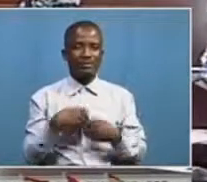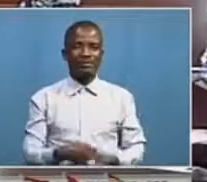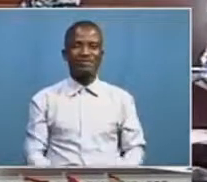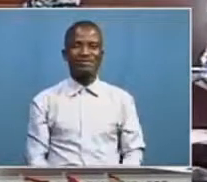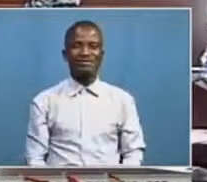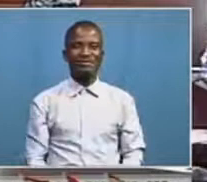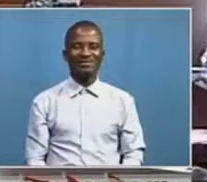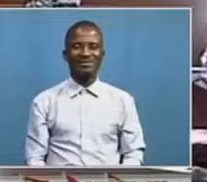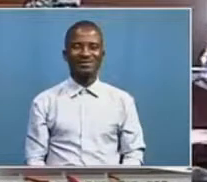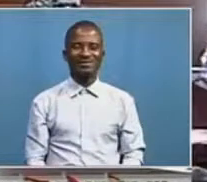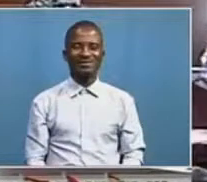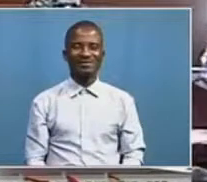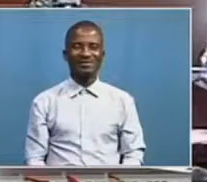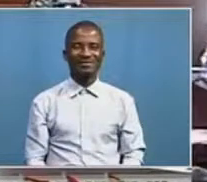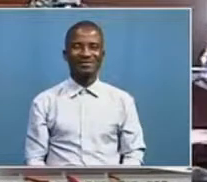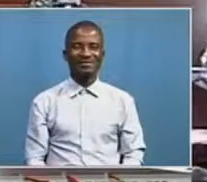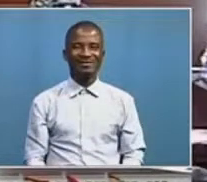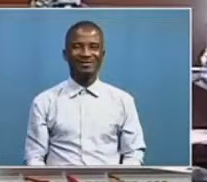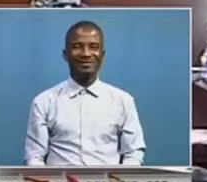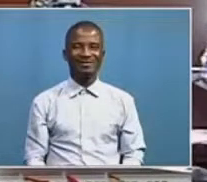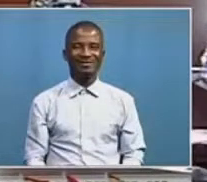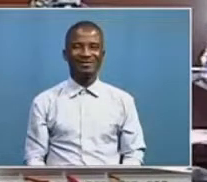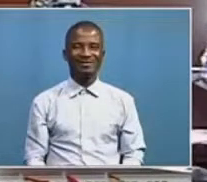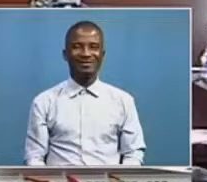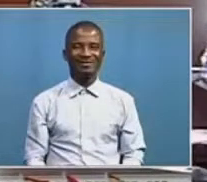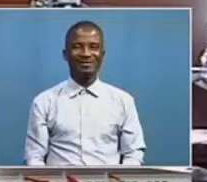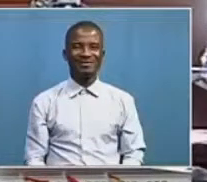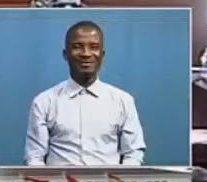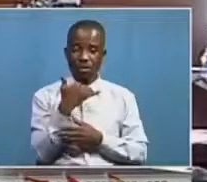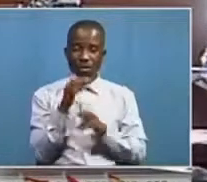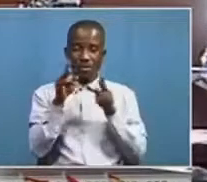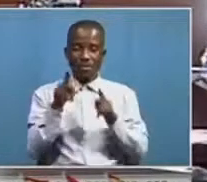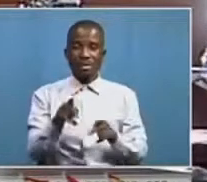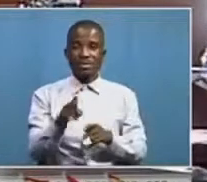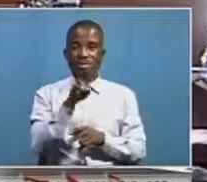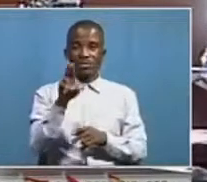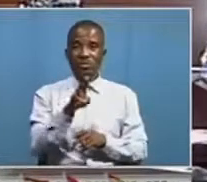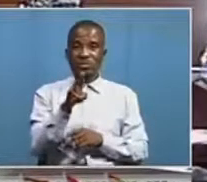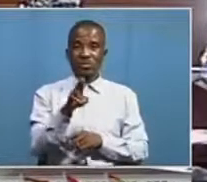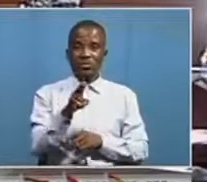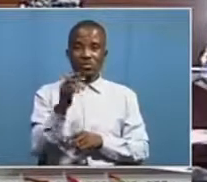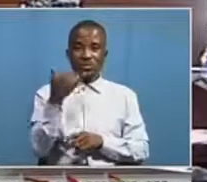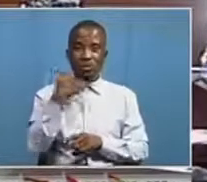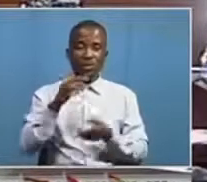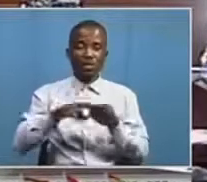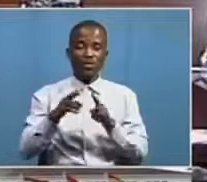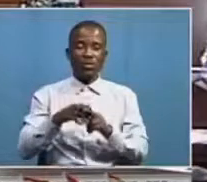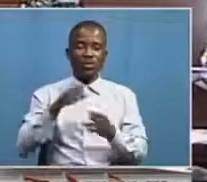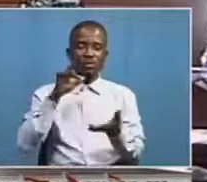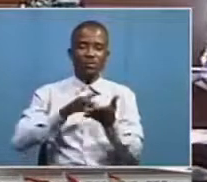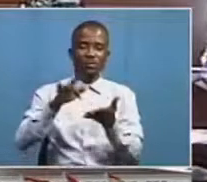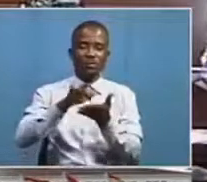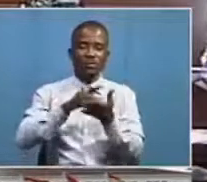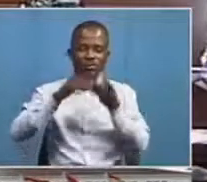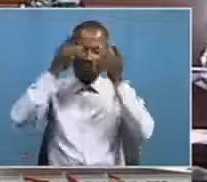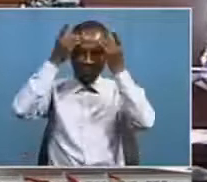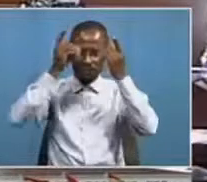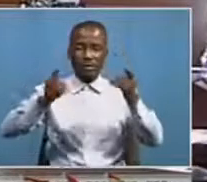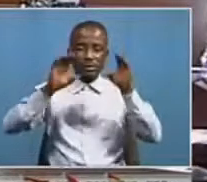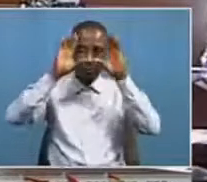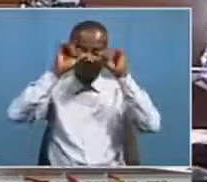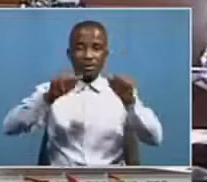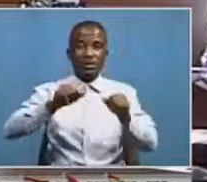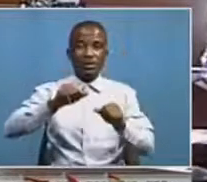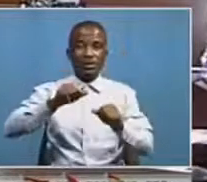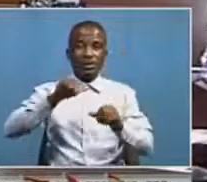Question: so you admit that it is completely wrong for anyone to use the total votes cast as a basis for determining the percentage of